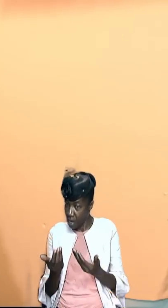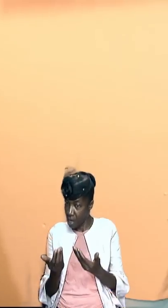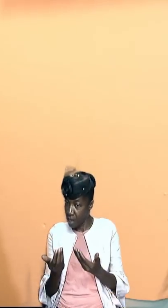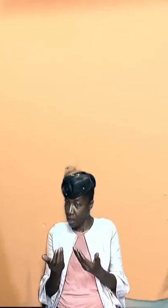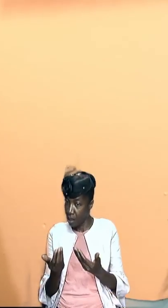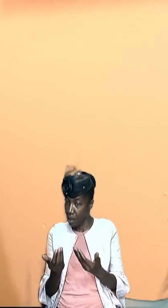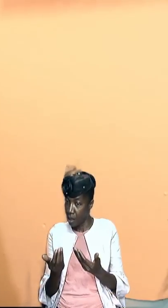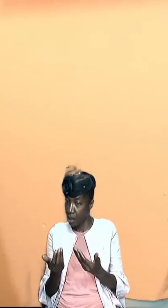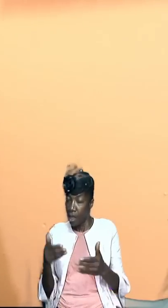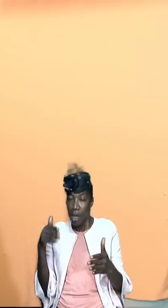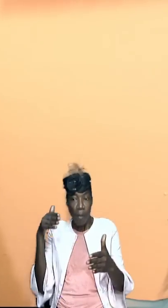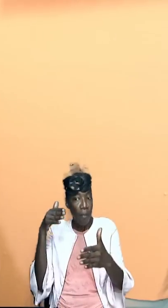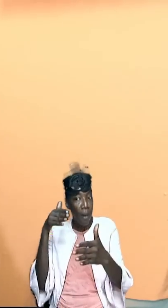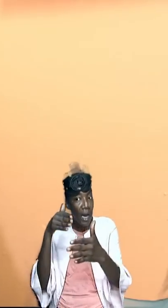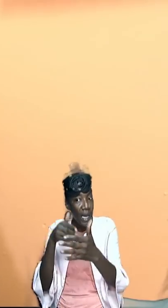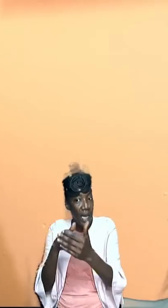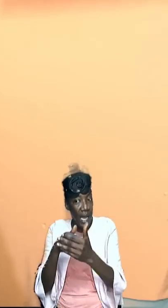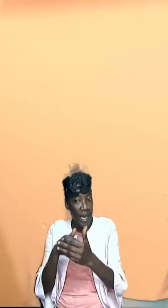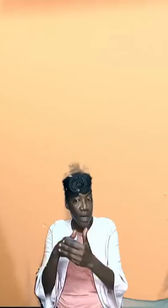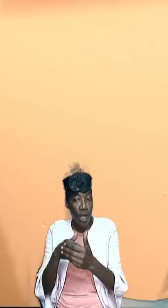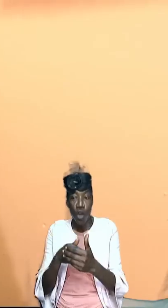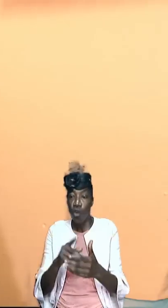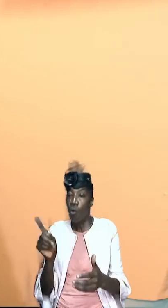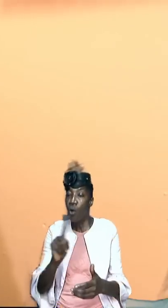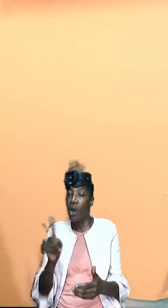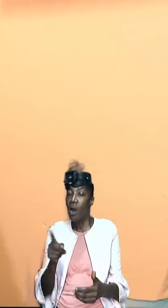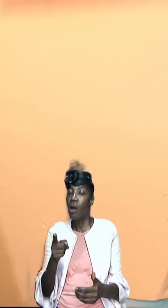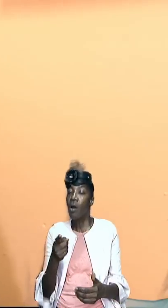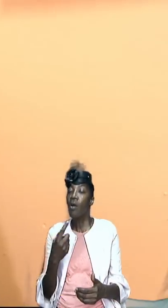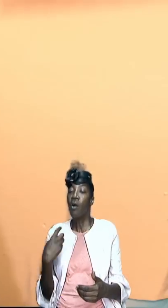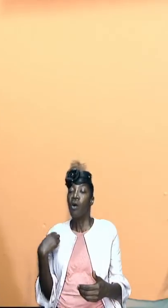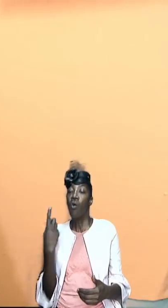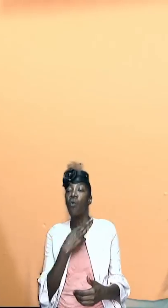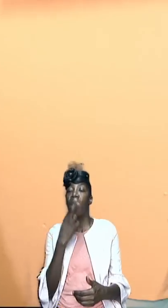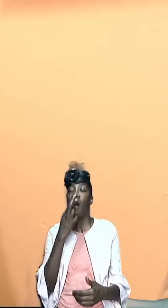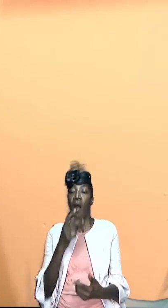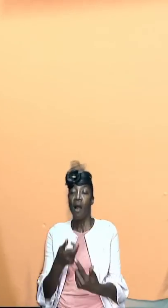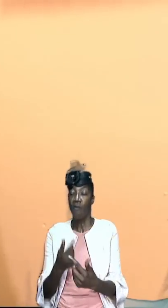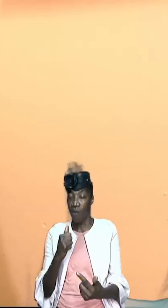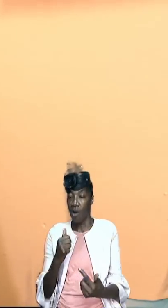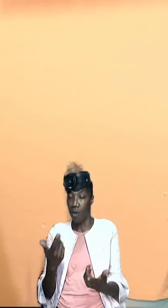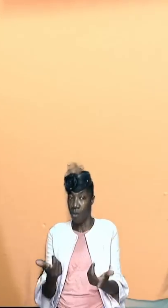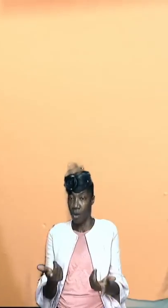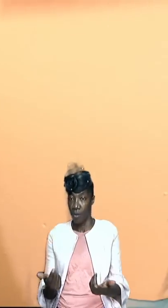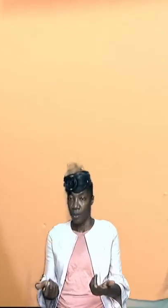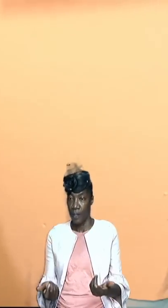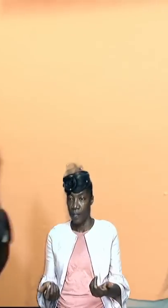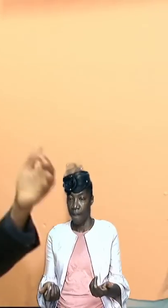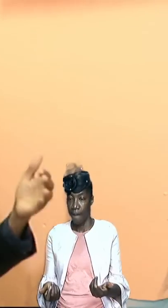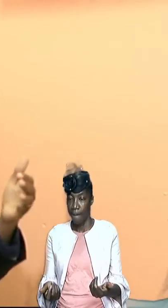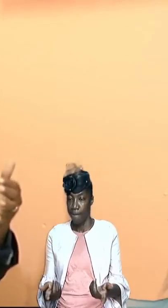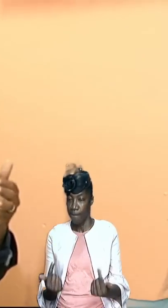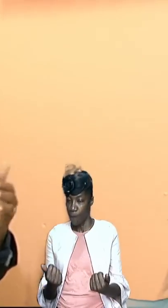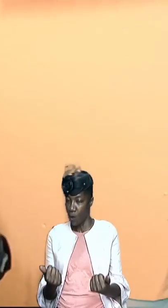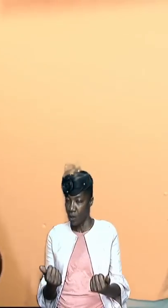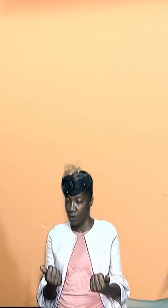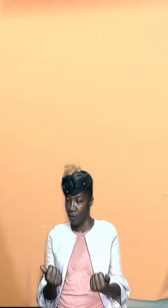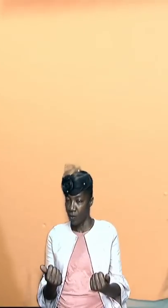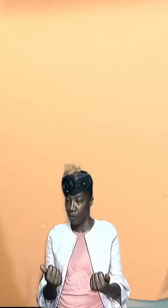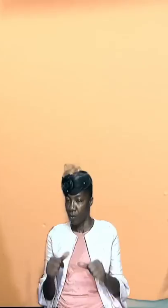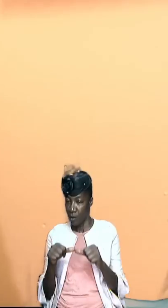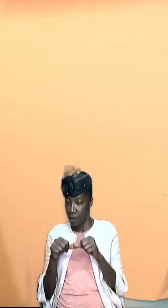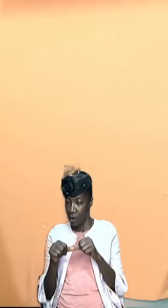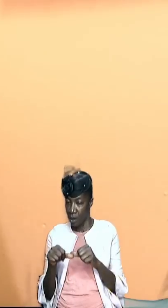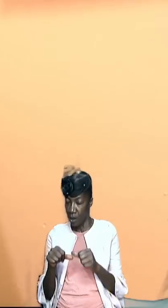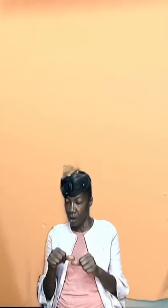our common ancestry. Now, I want to jump in and have us to